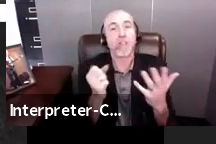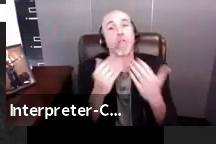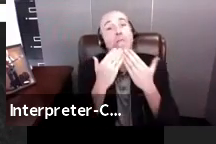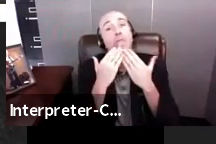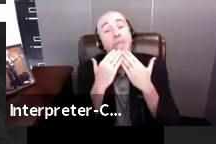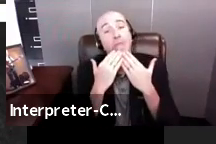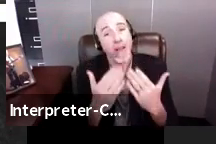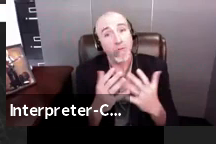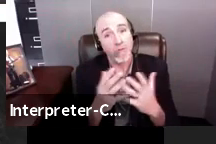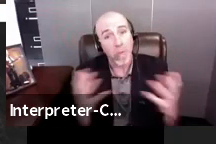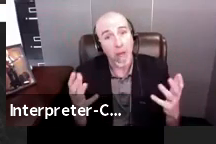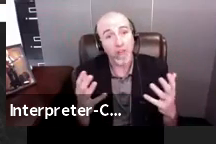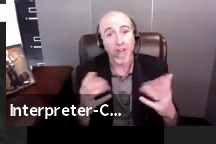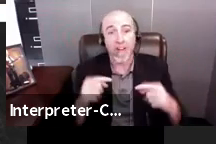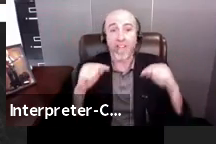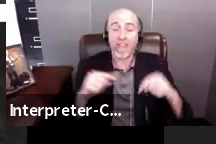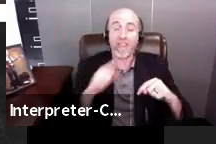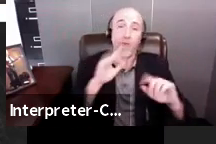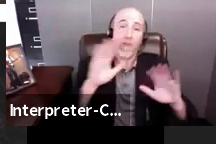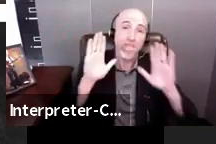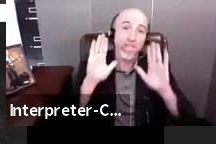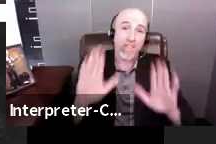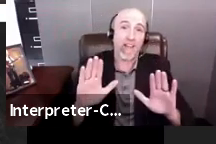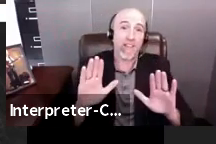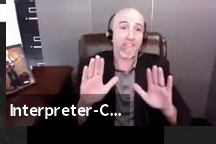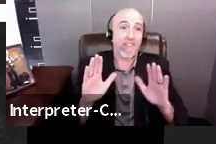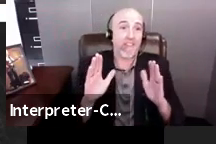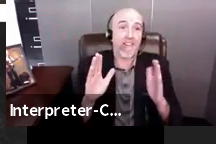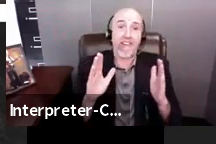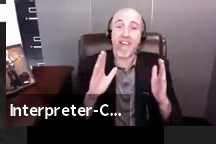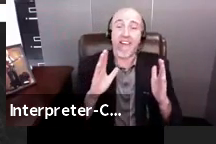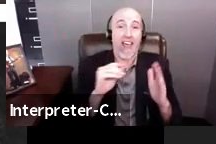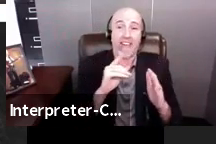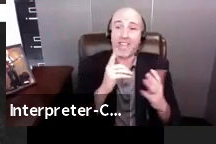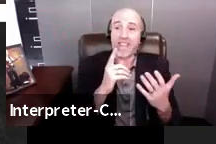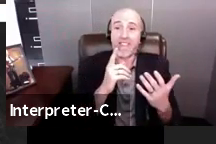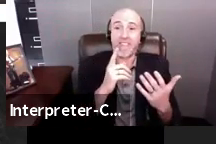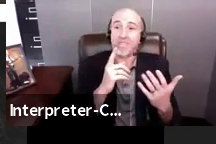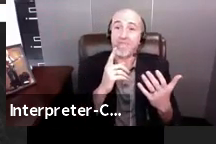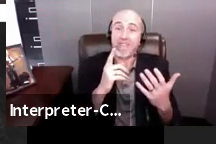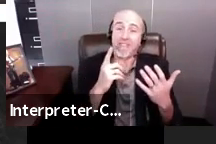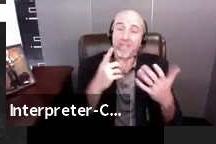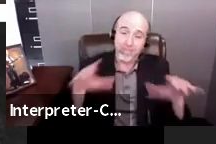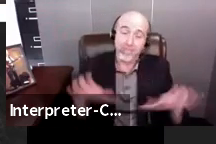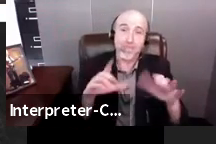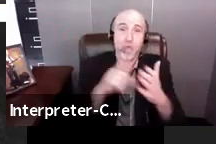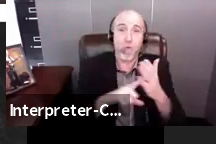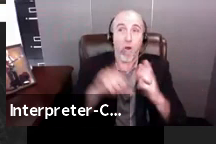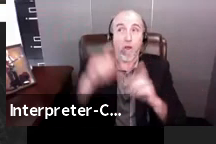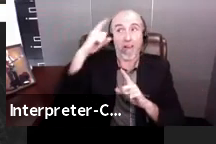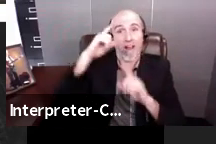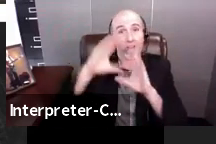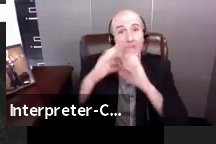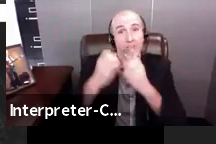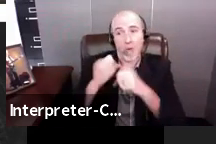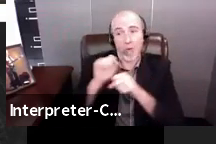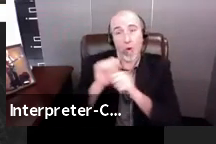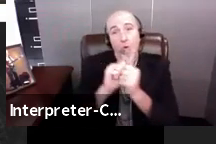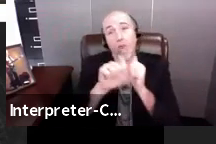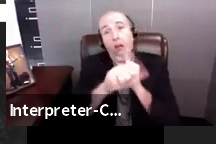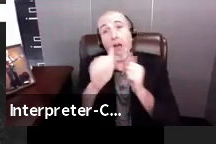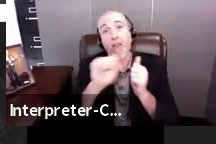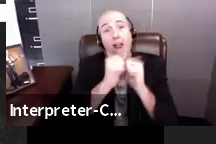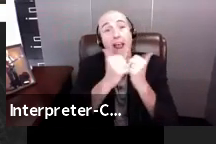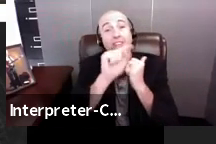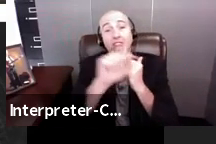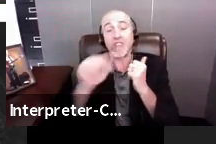very much. This has been a fantastic endeavor that the Governor's Committee working with the other agencies, and